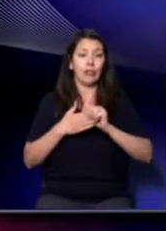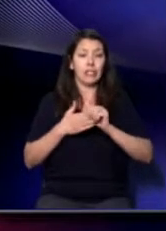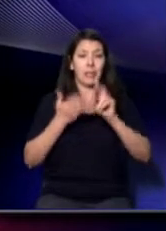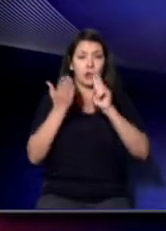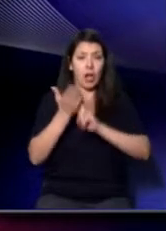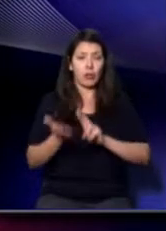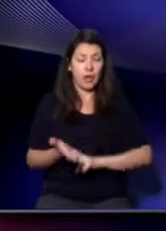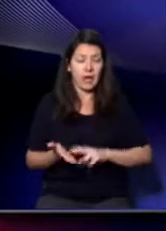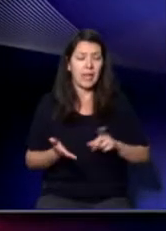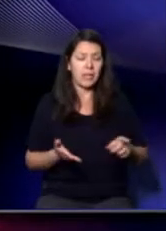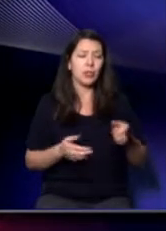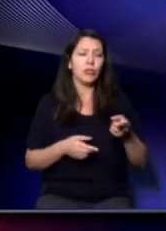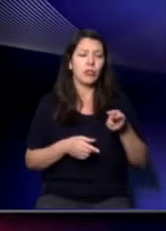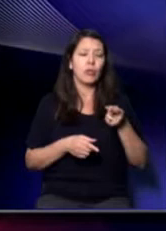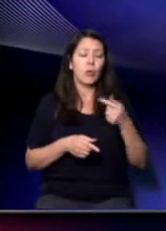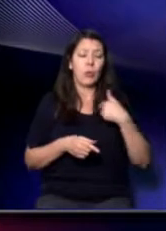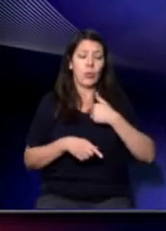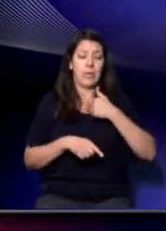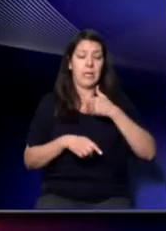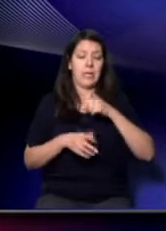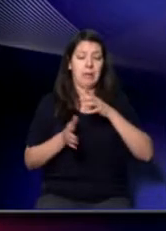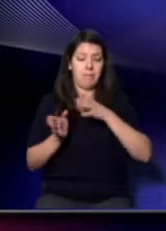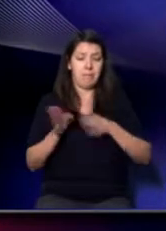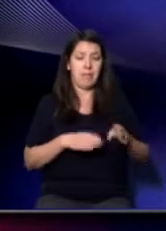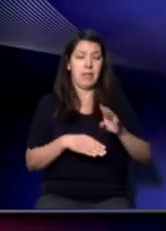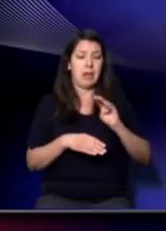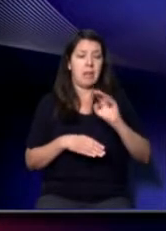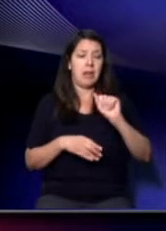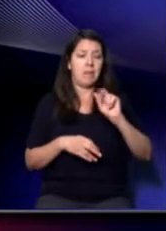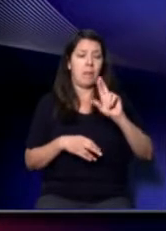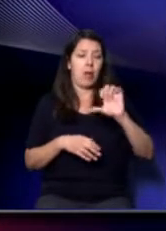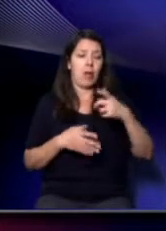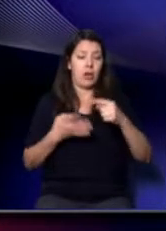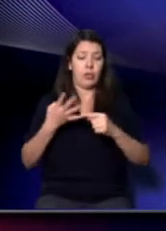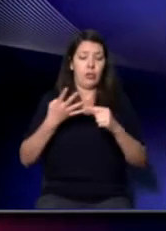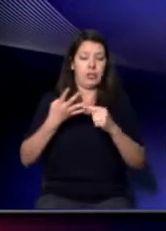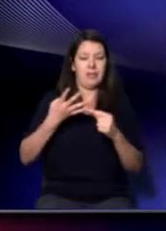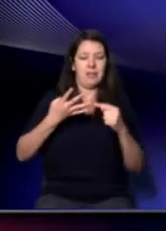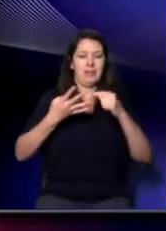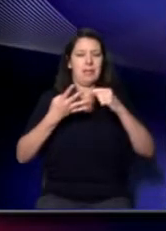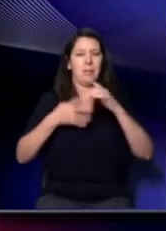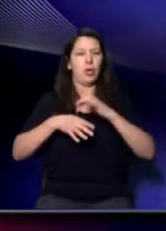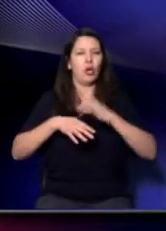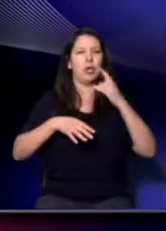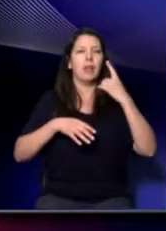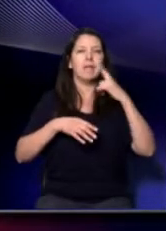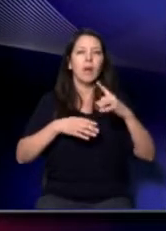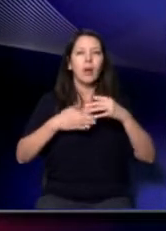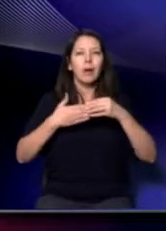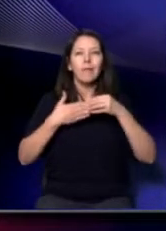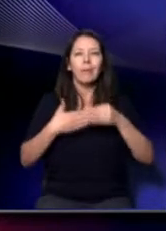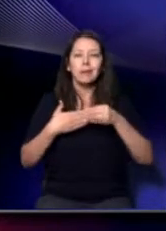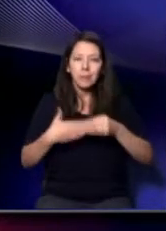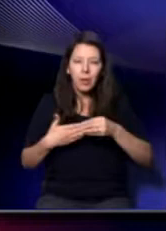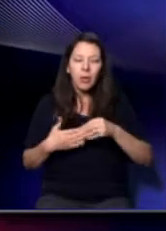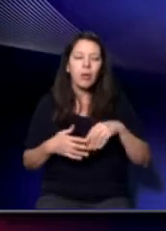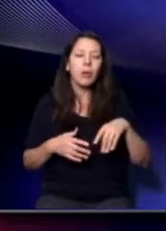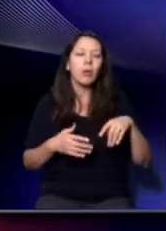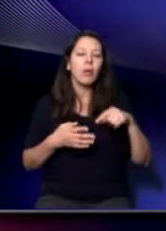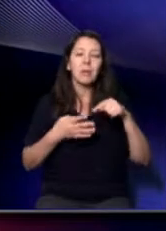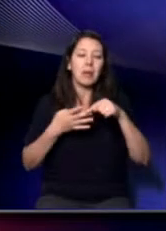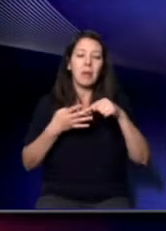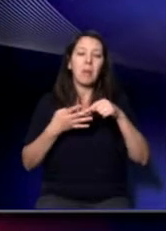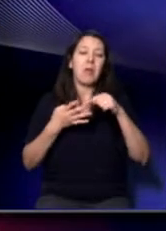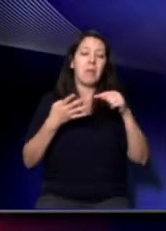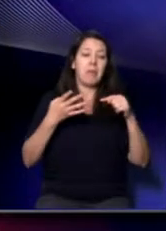right, we had scheduled it early March to allow for some flexibility. Postponing it to the third week